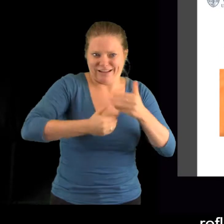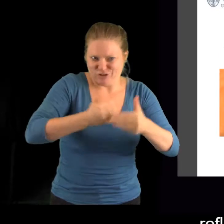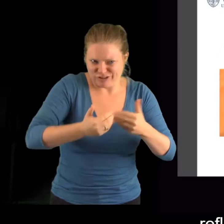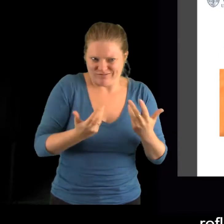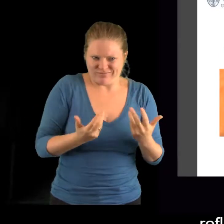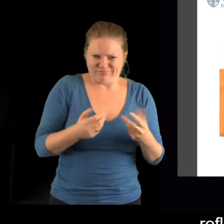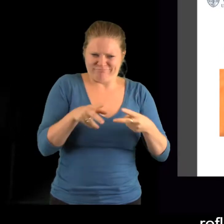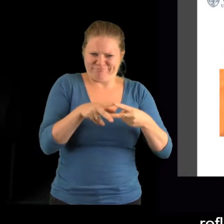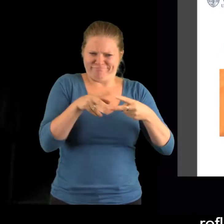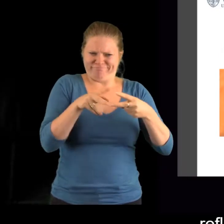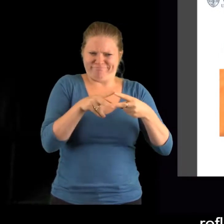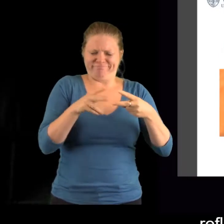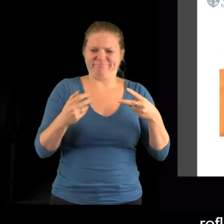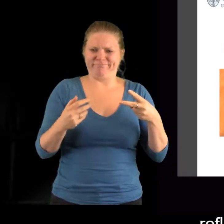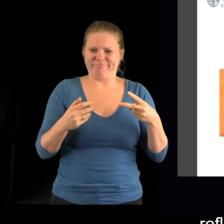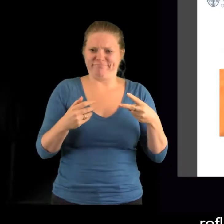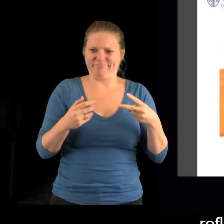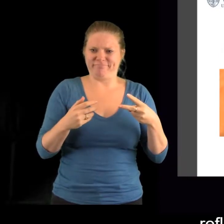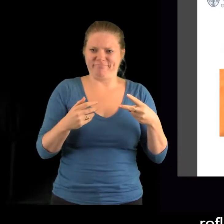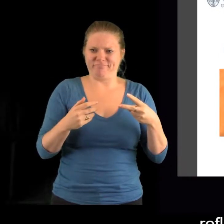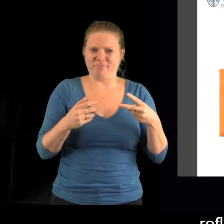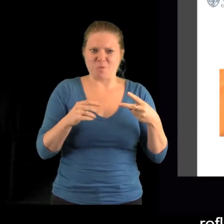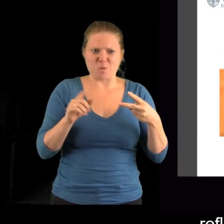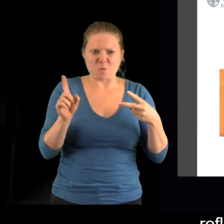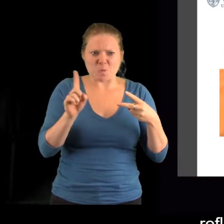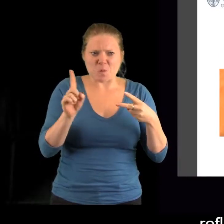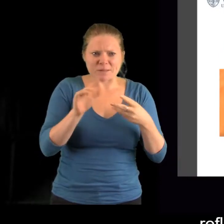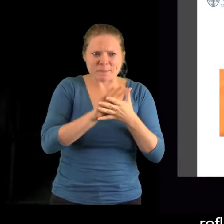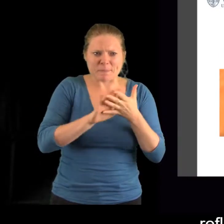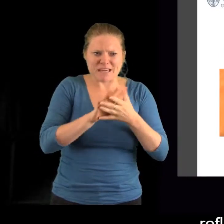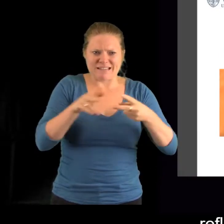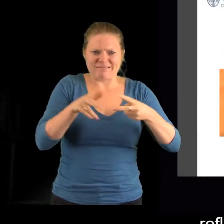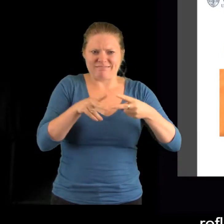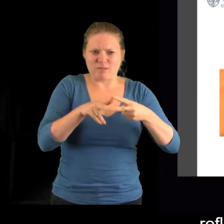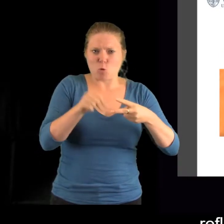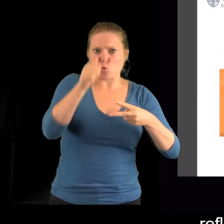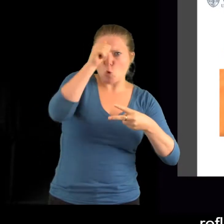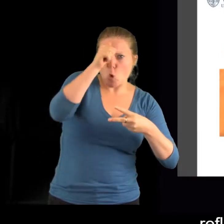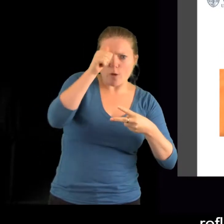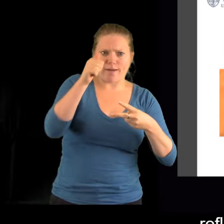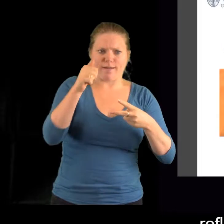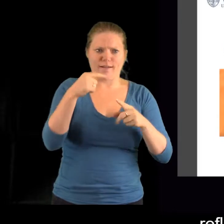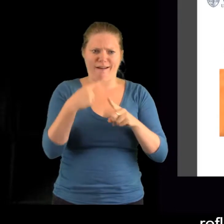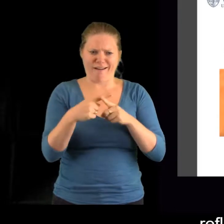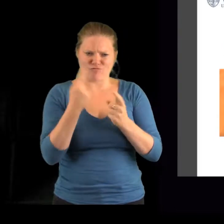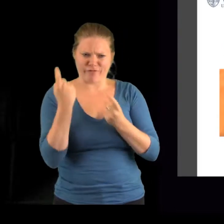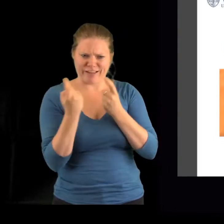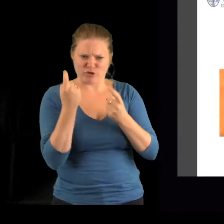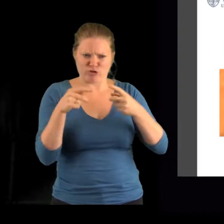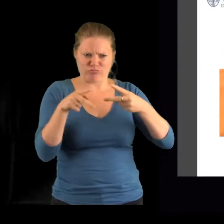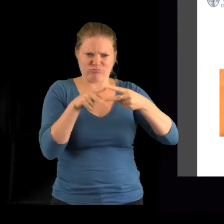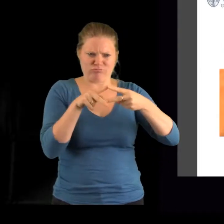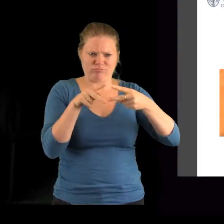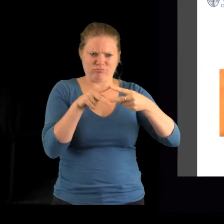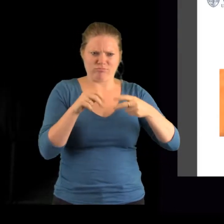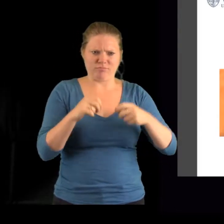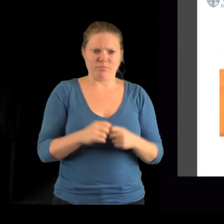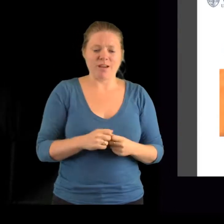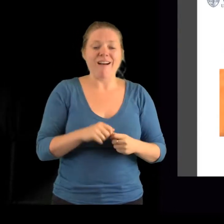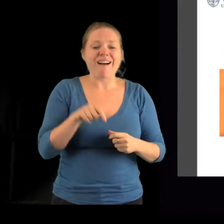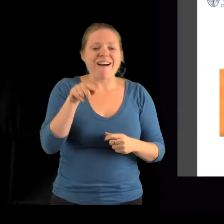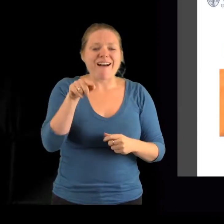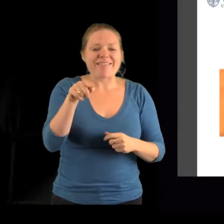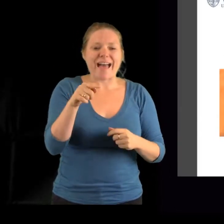so what does that mean? Knowing in action, reflection on action.